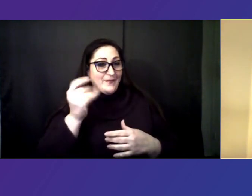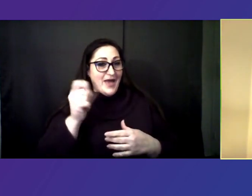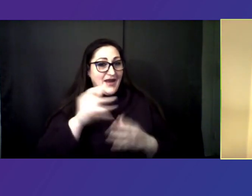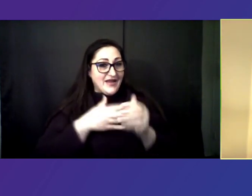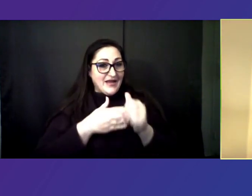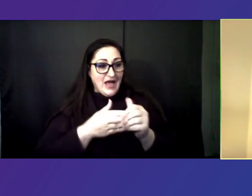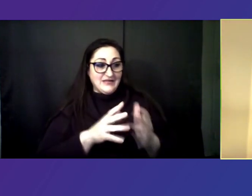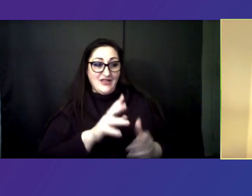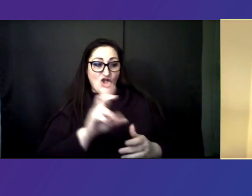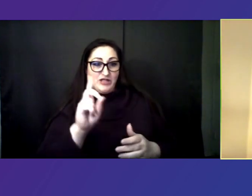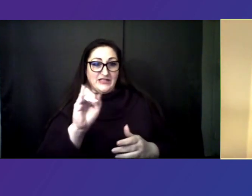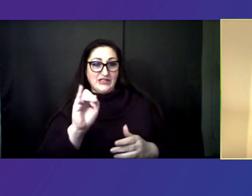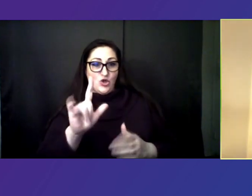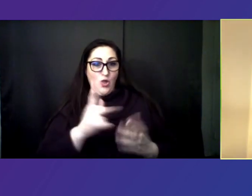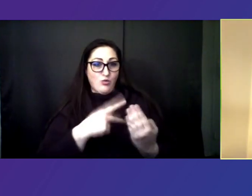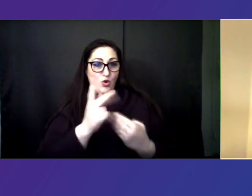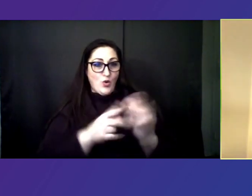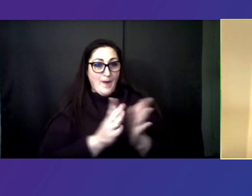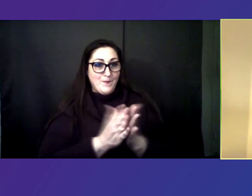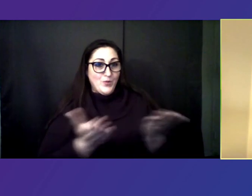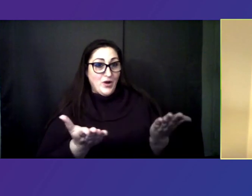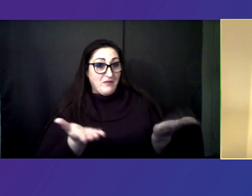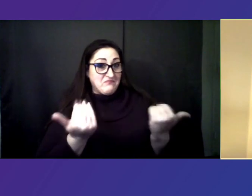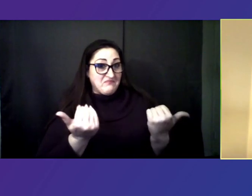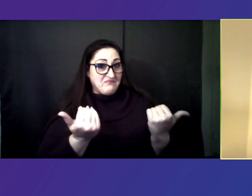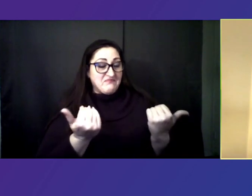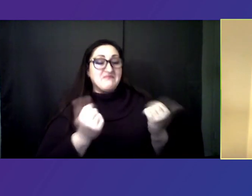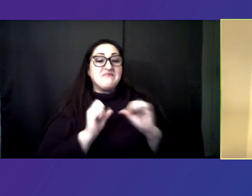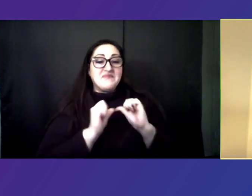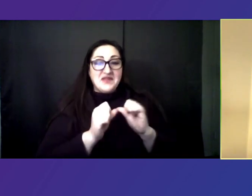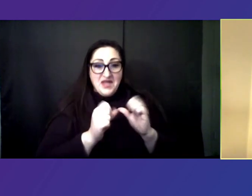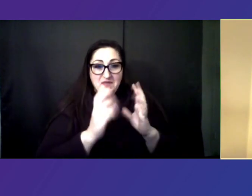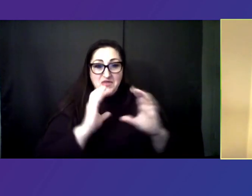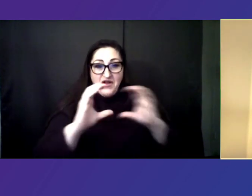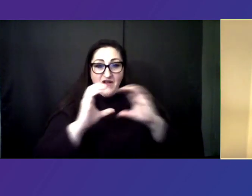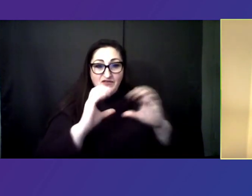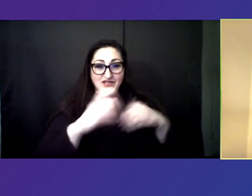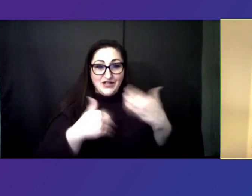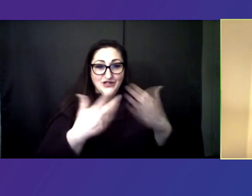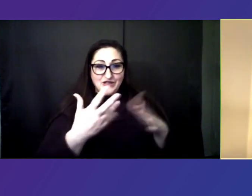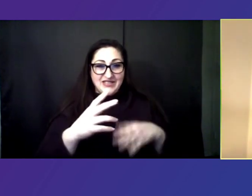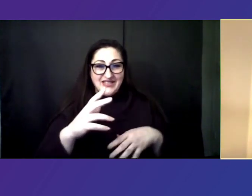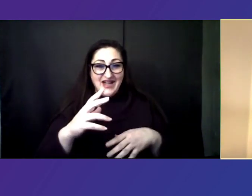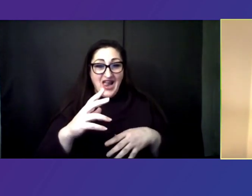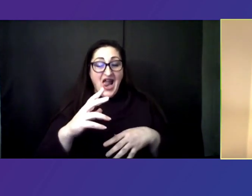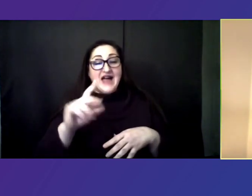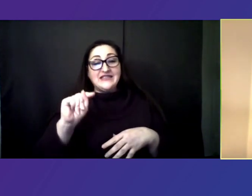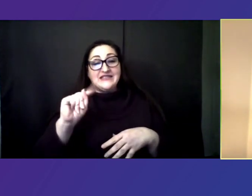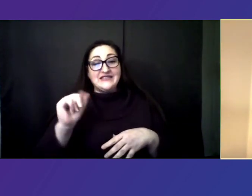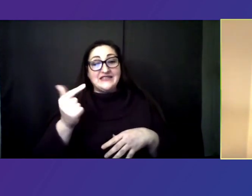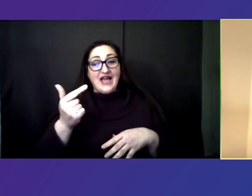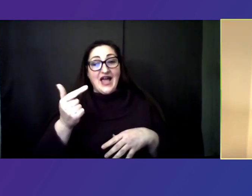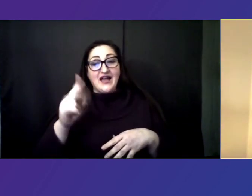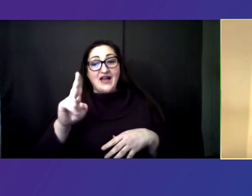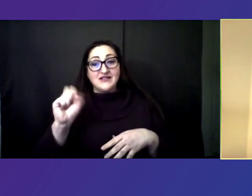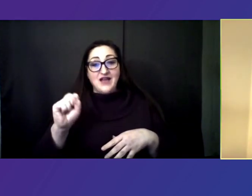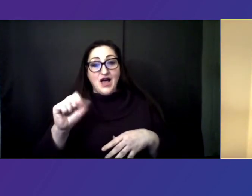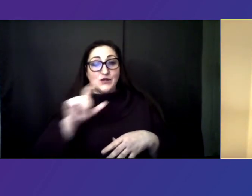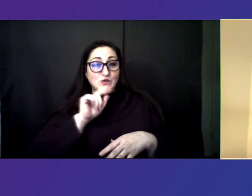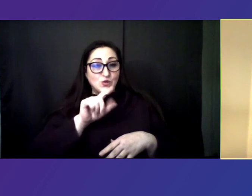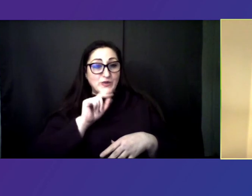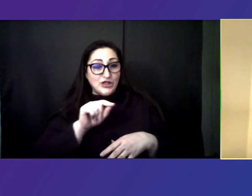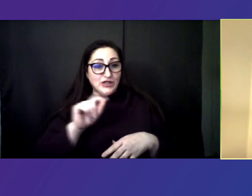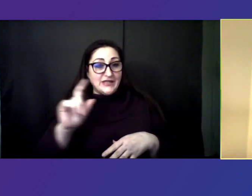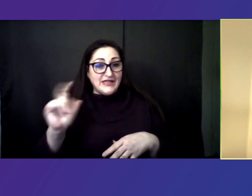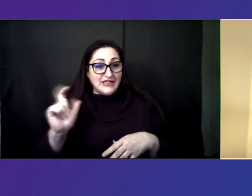book. We hope you will keep the conversations going. Tag us on Twitter, Instagram, and